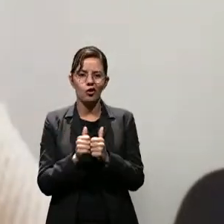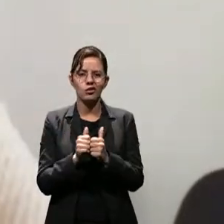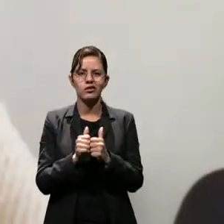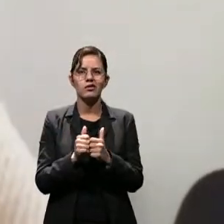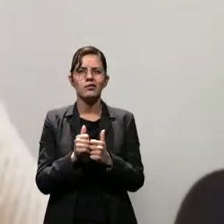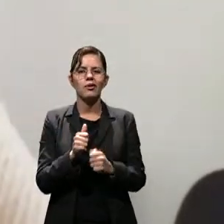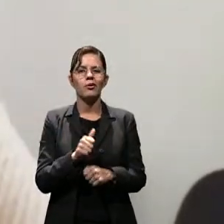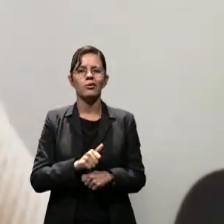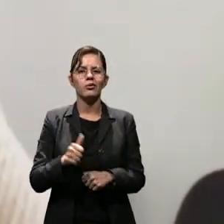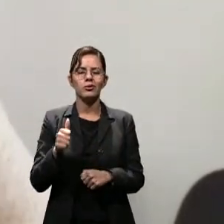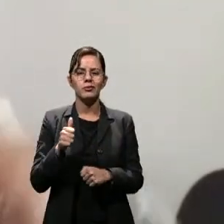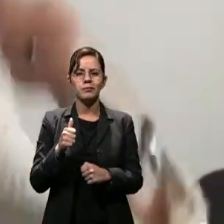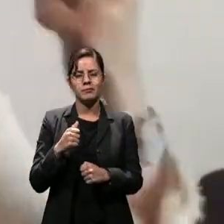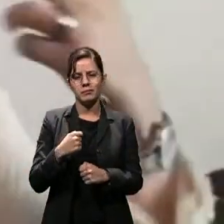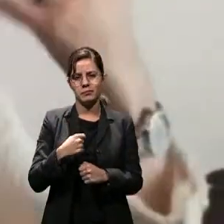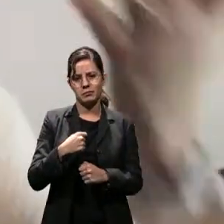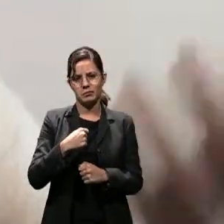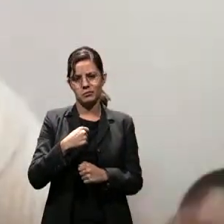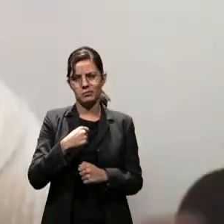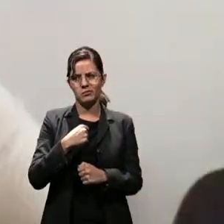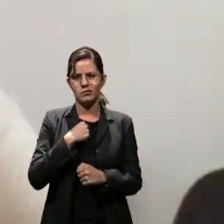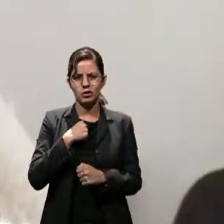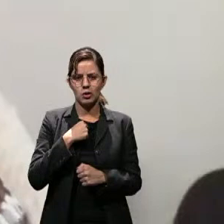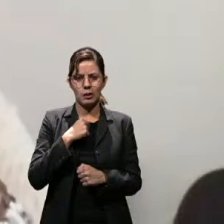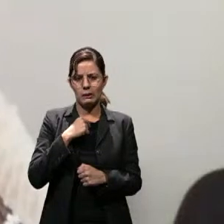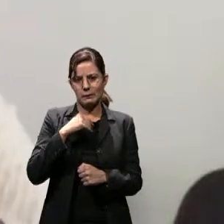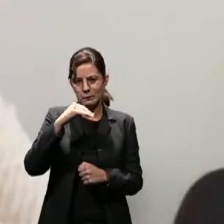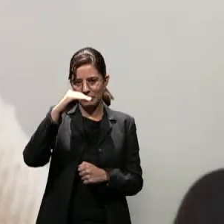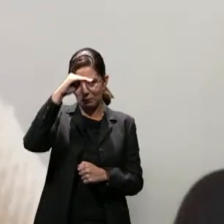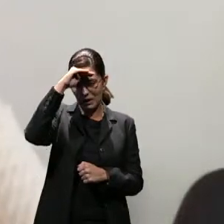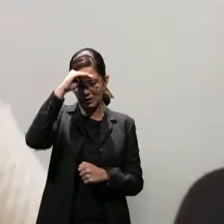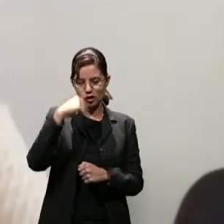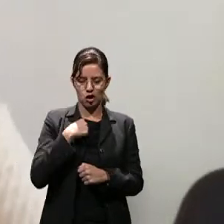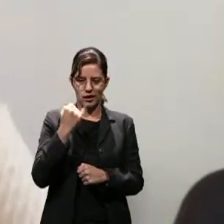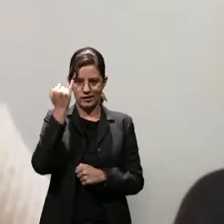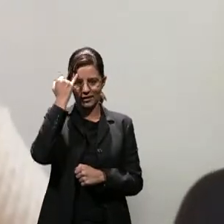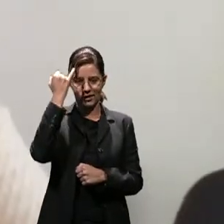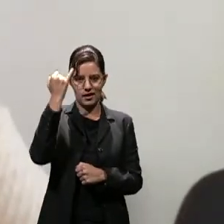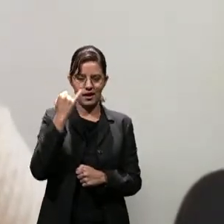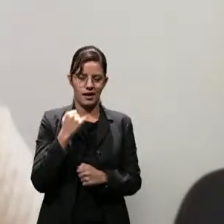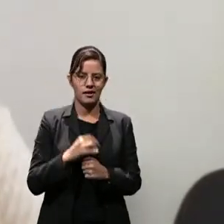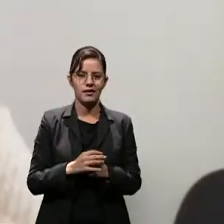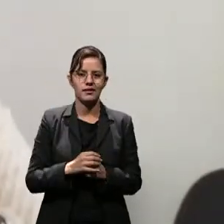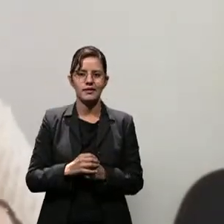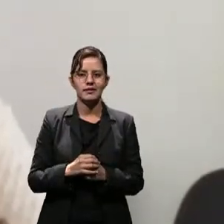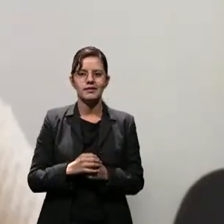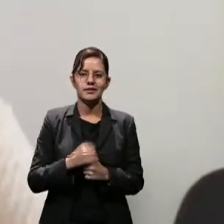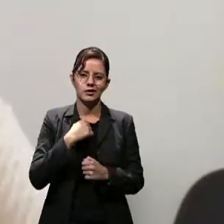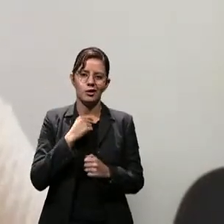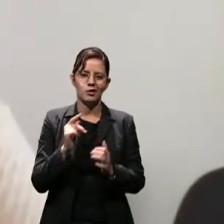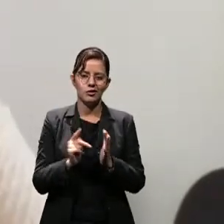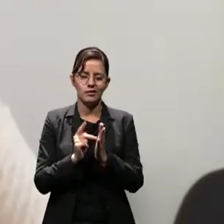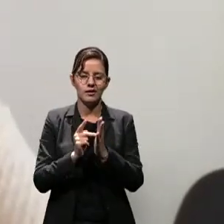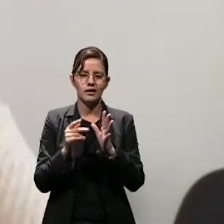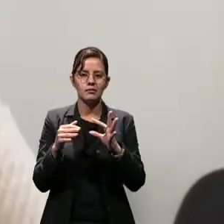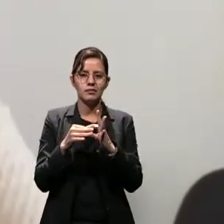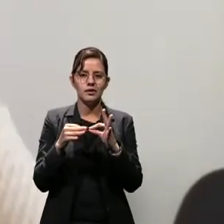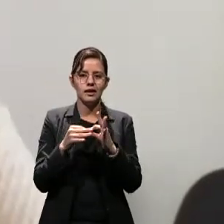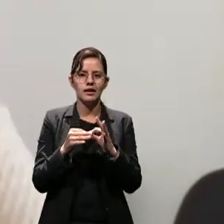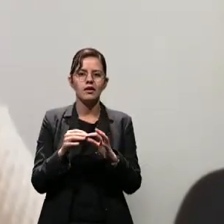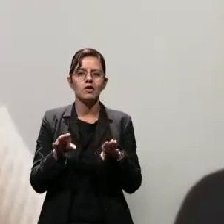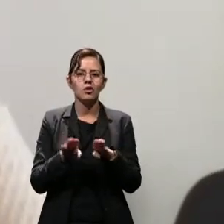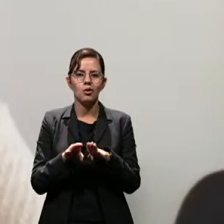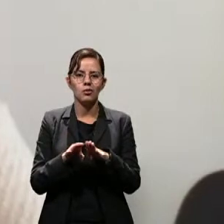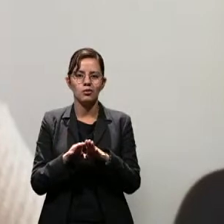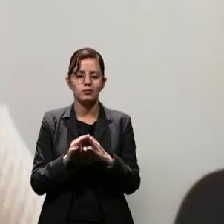also that it has to go hand in hand with and that's my most frequent discourse always,